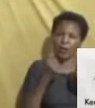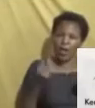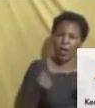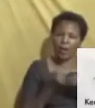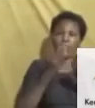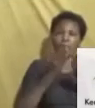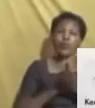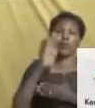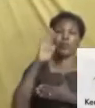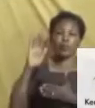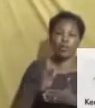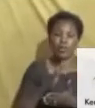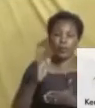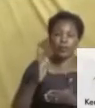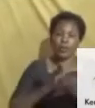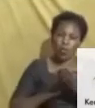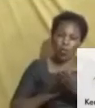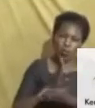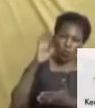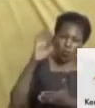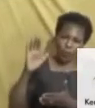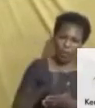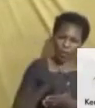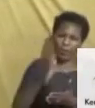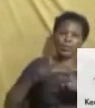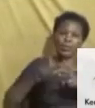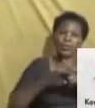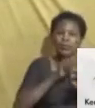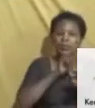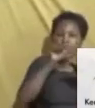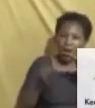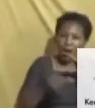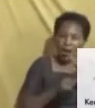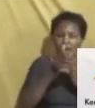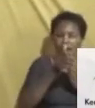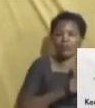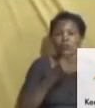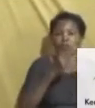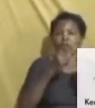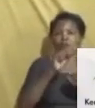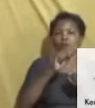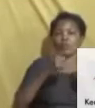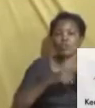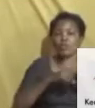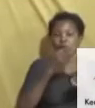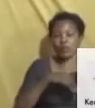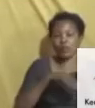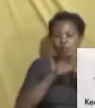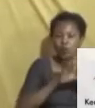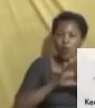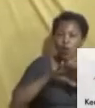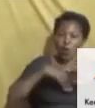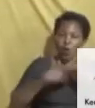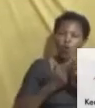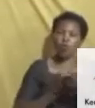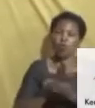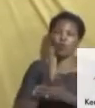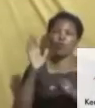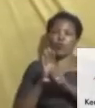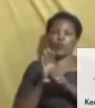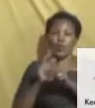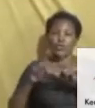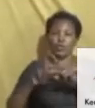Parliament through a parliamentary initiative under Article 256 of the Constitution, or through a popular initiative